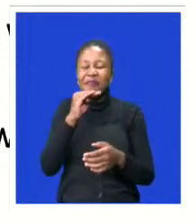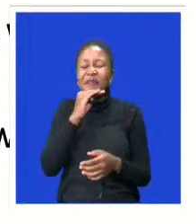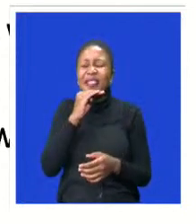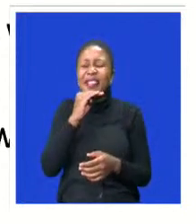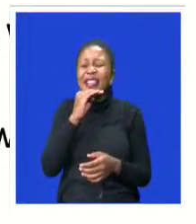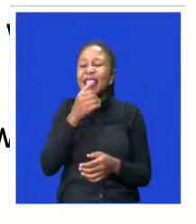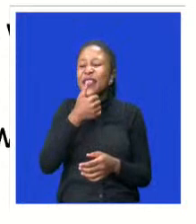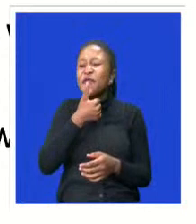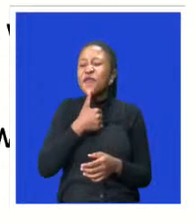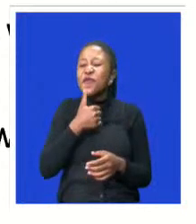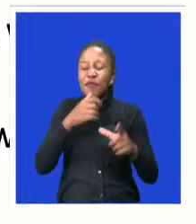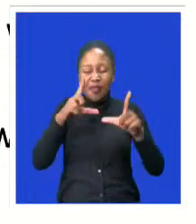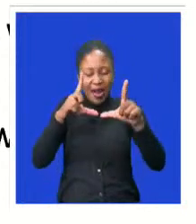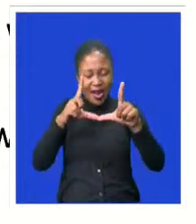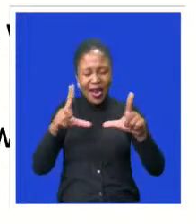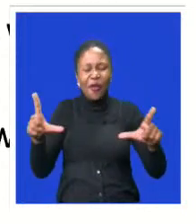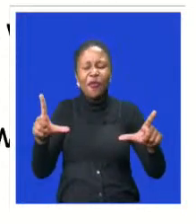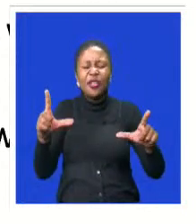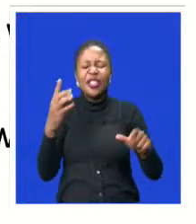that you have been